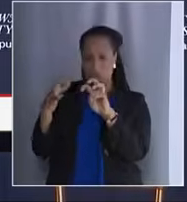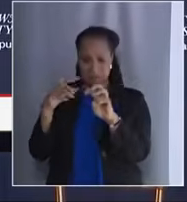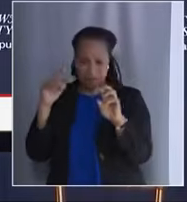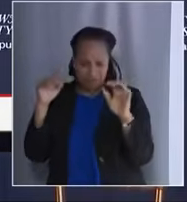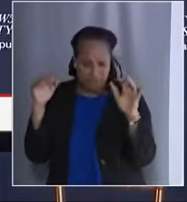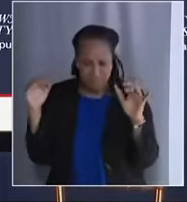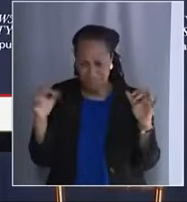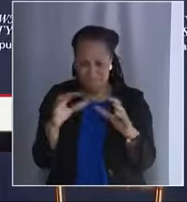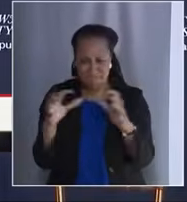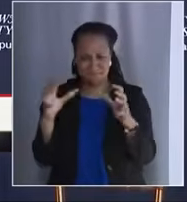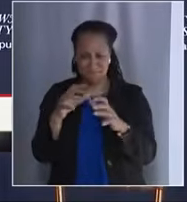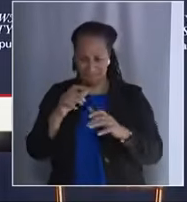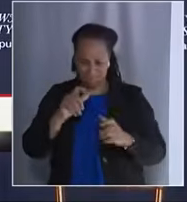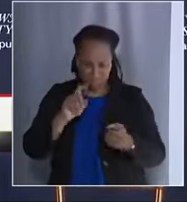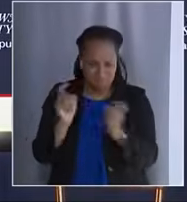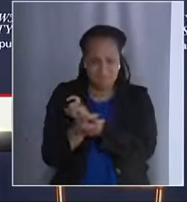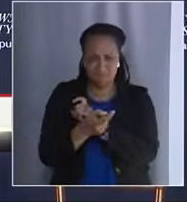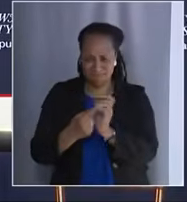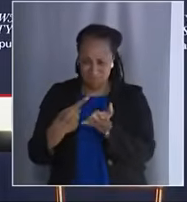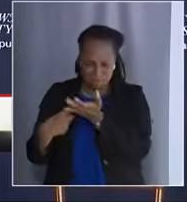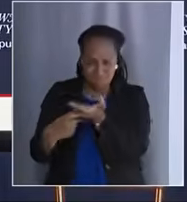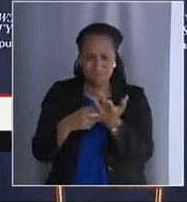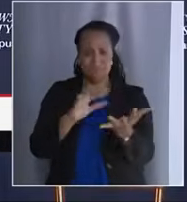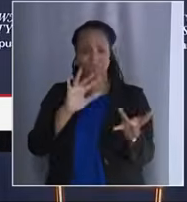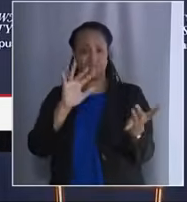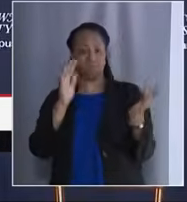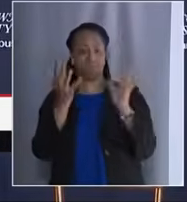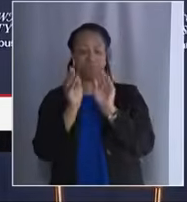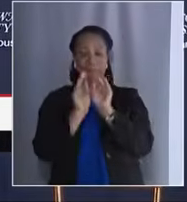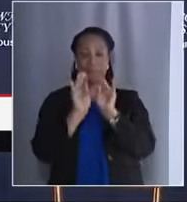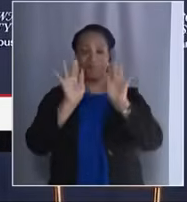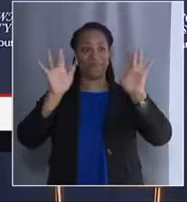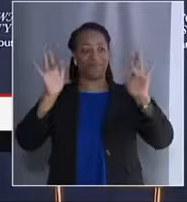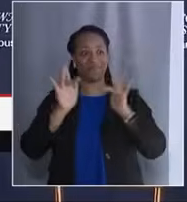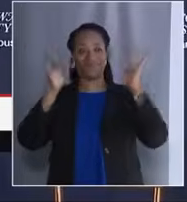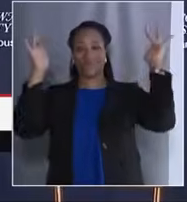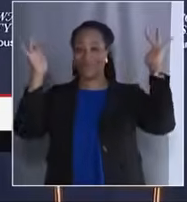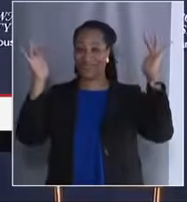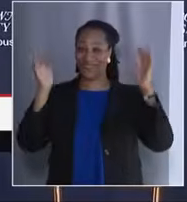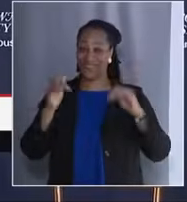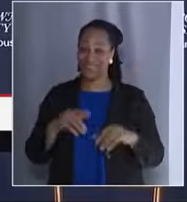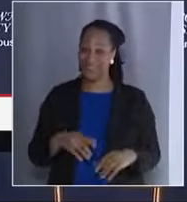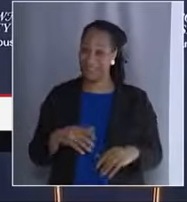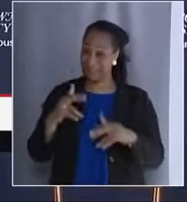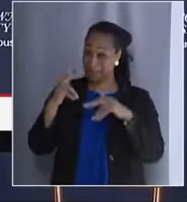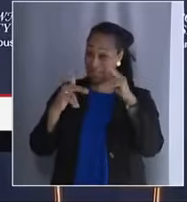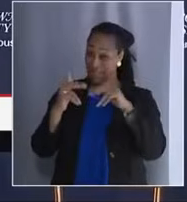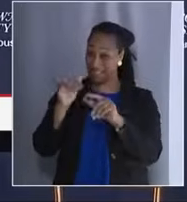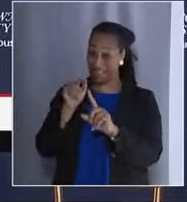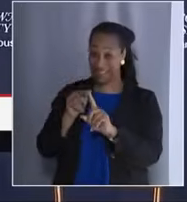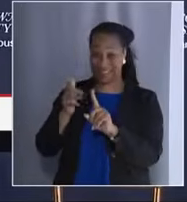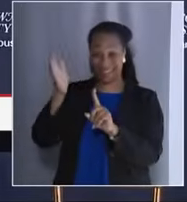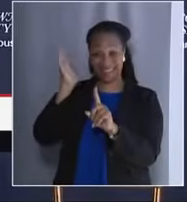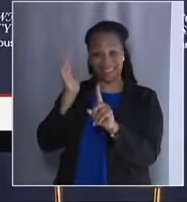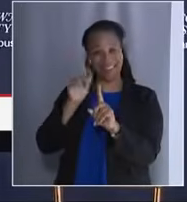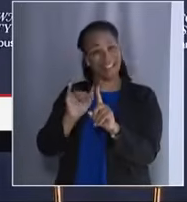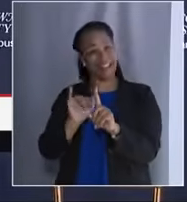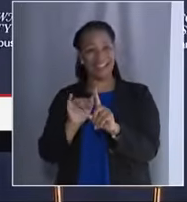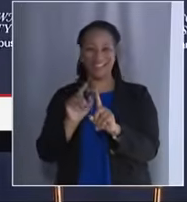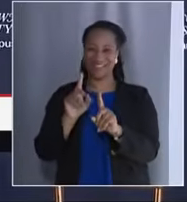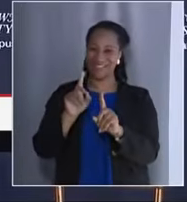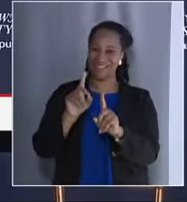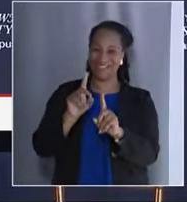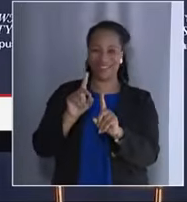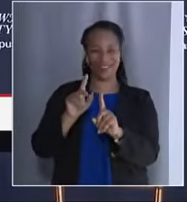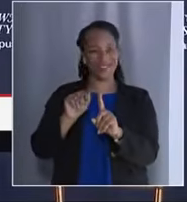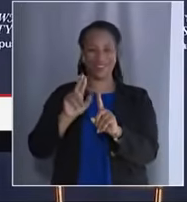extend our Star Wars metaphor as far as we possibly can. The building before kind of had some dark side vibes with it. And so this really brings a